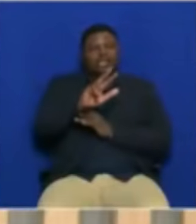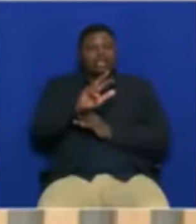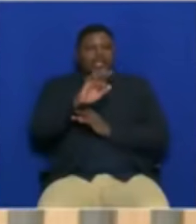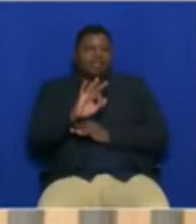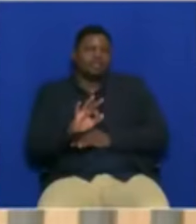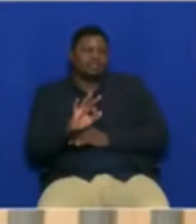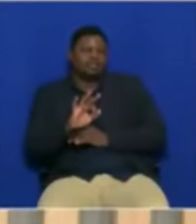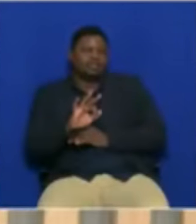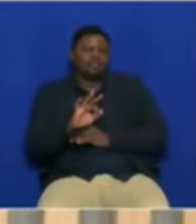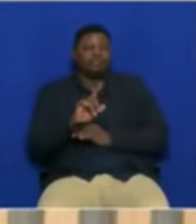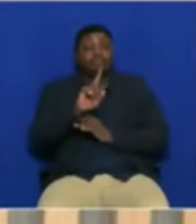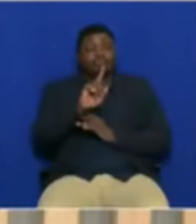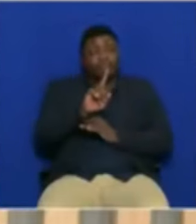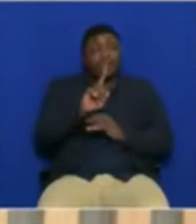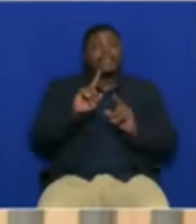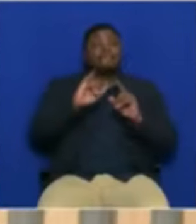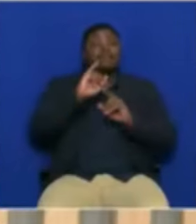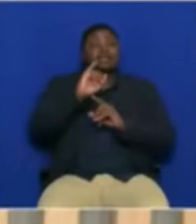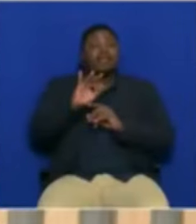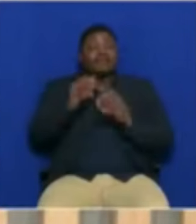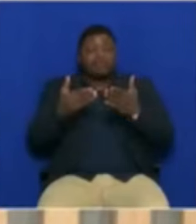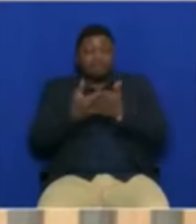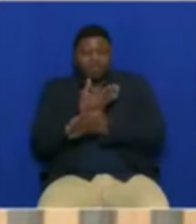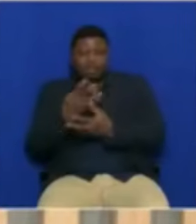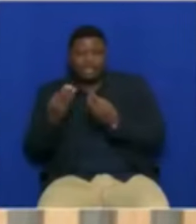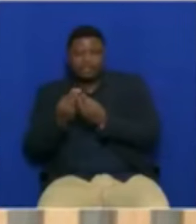can pick it up from your affidavit.